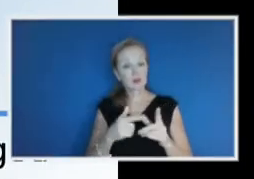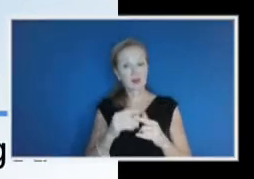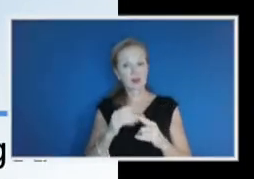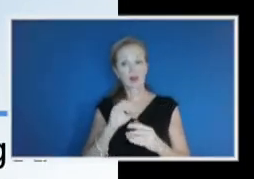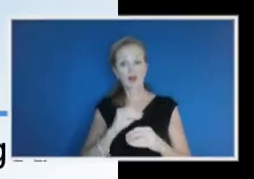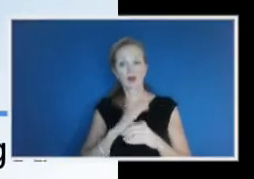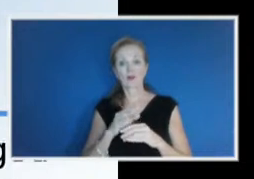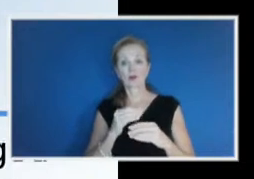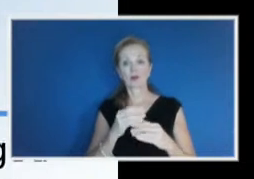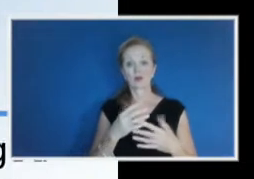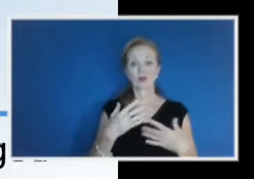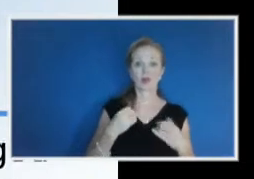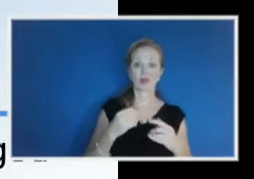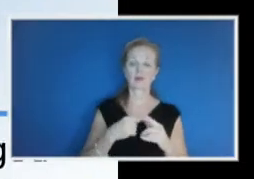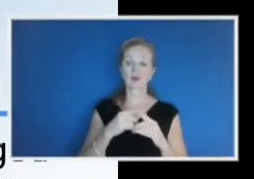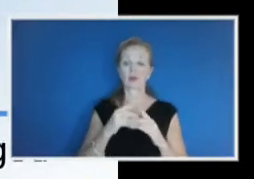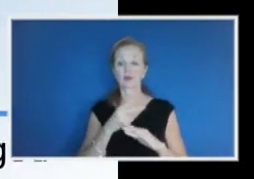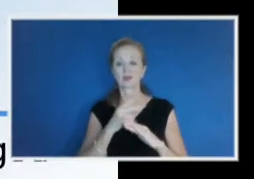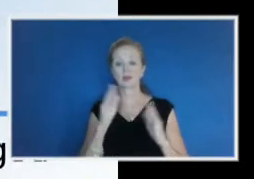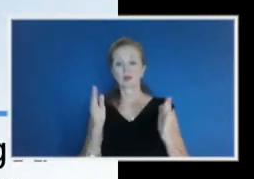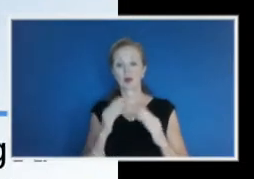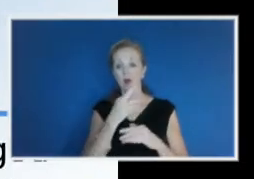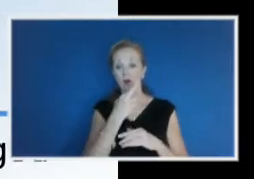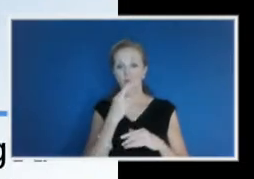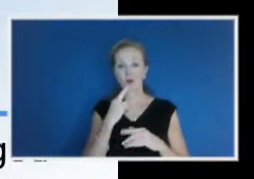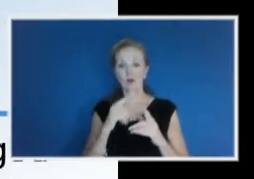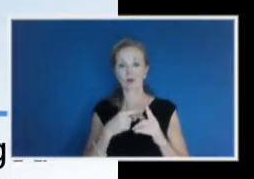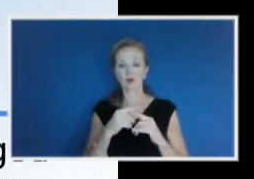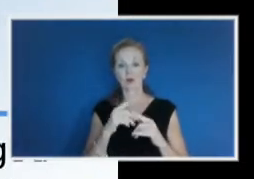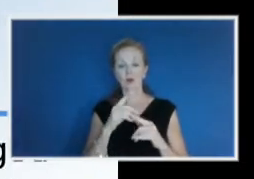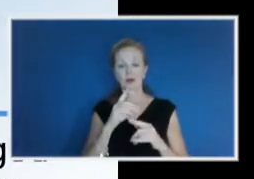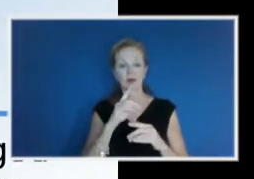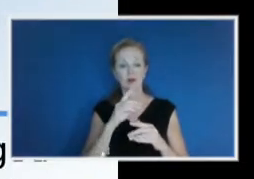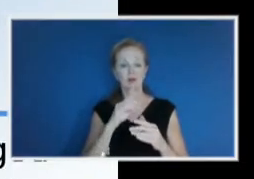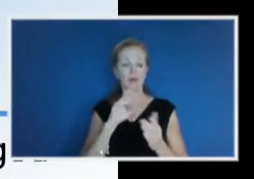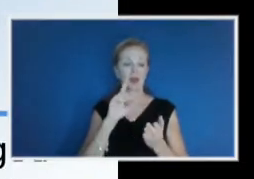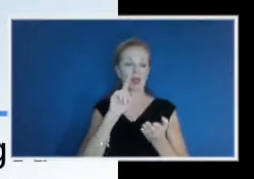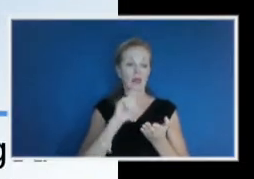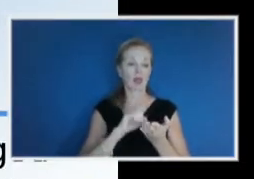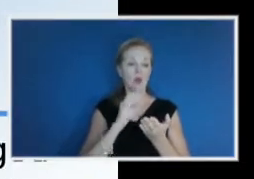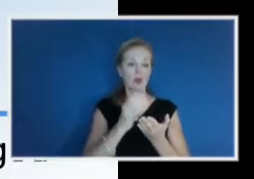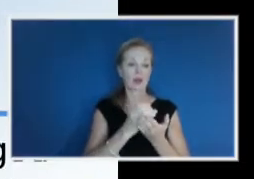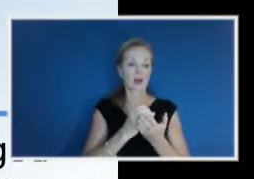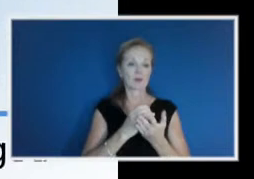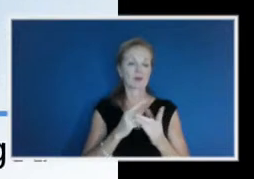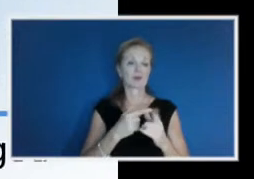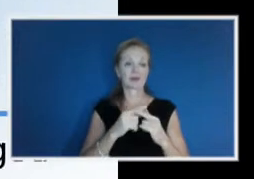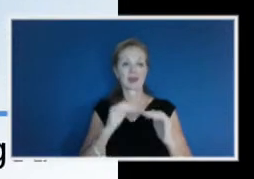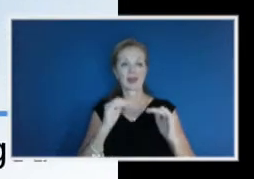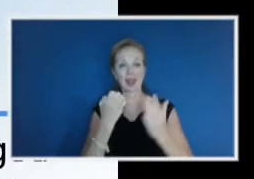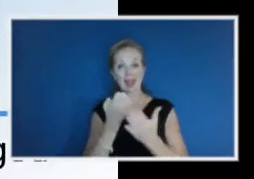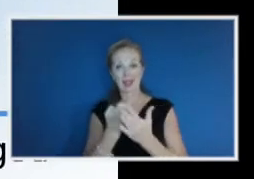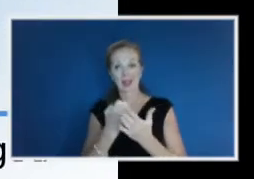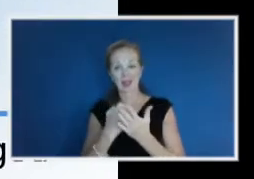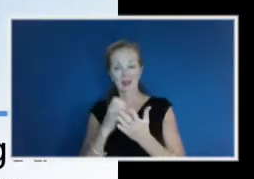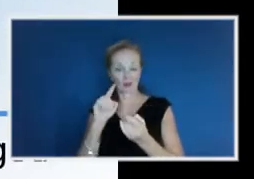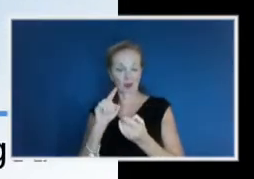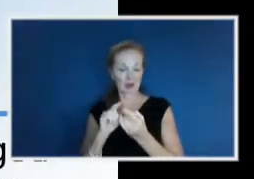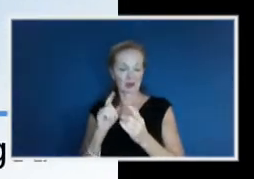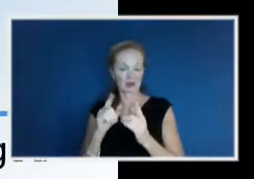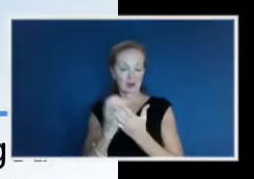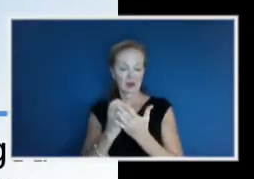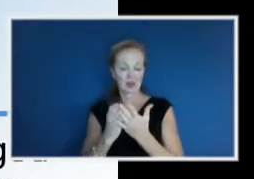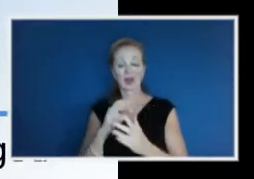for small restaurants that were owned by disadvantaged and socially, economically disadvantaged individuals, including